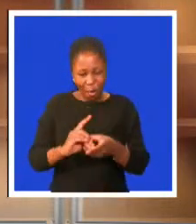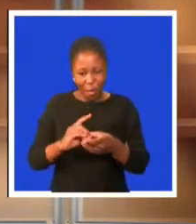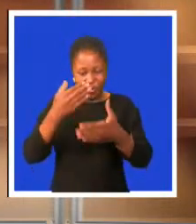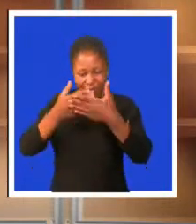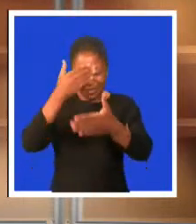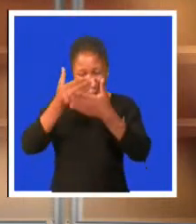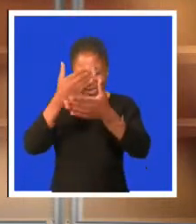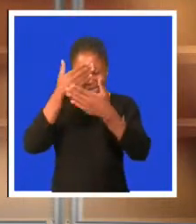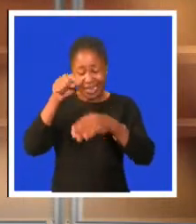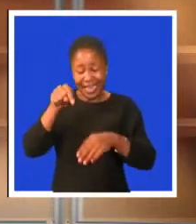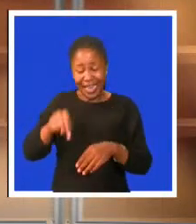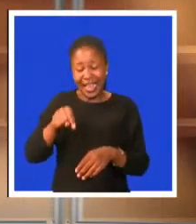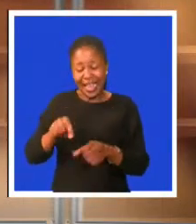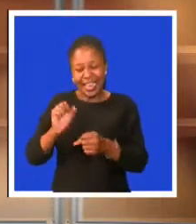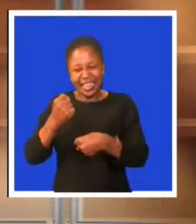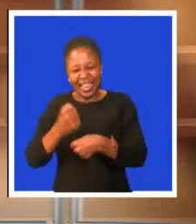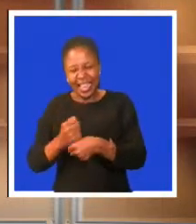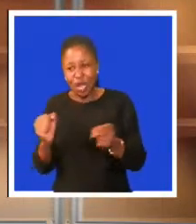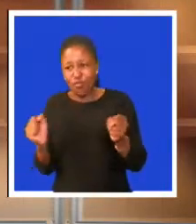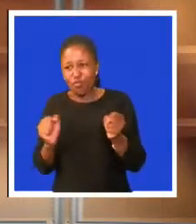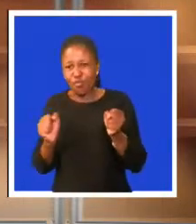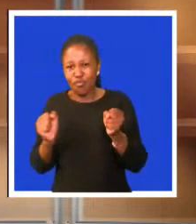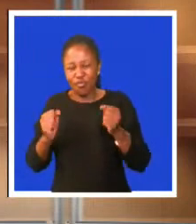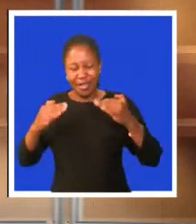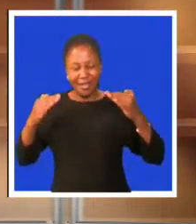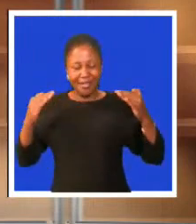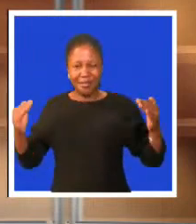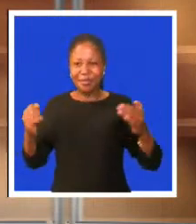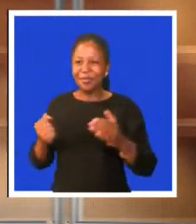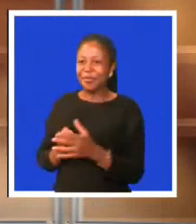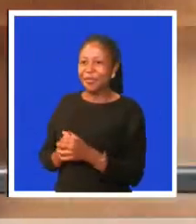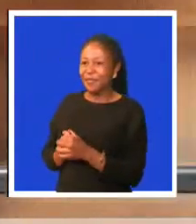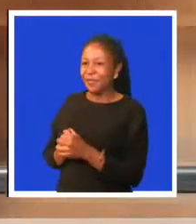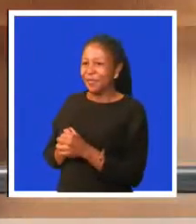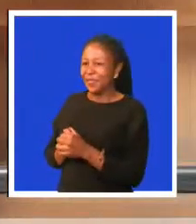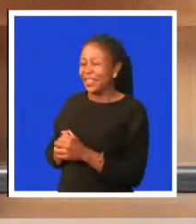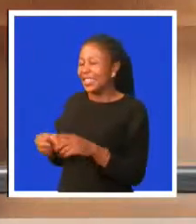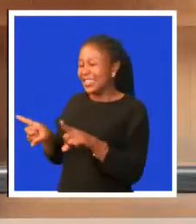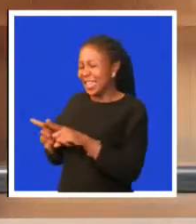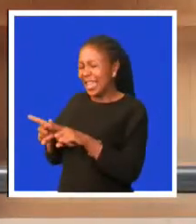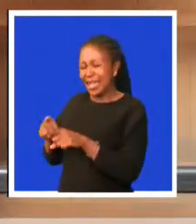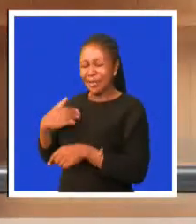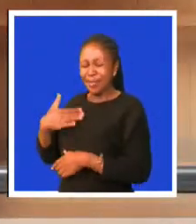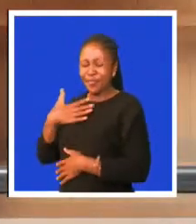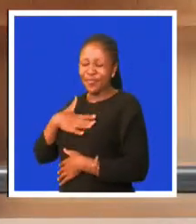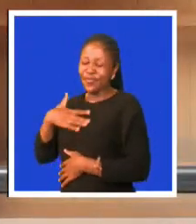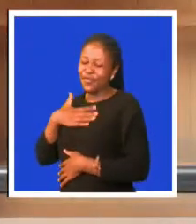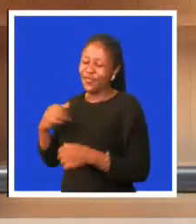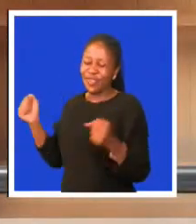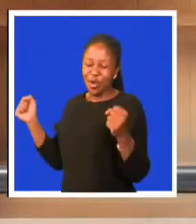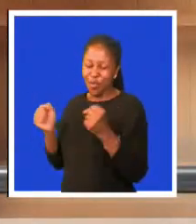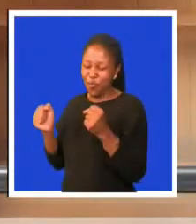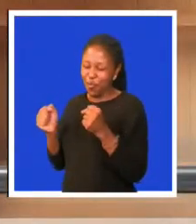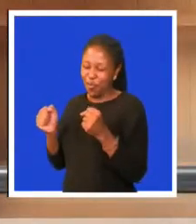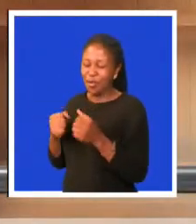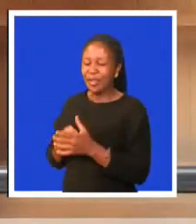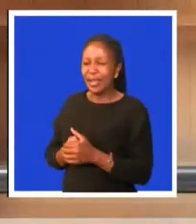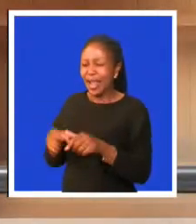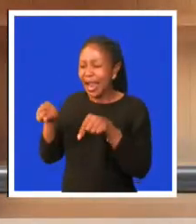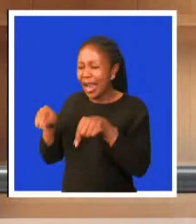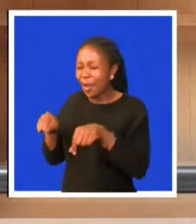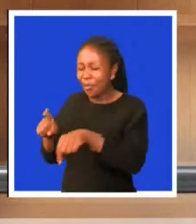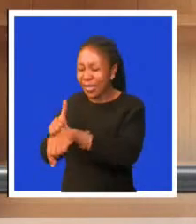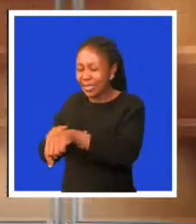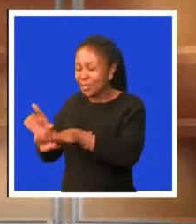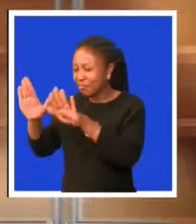very cold Tuesday afternoon. How are you doing today? I'm okay, just cold as you just said. What does today's timetable look like?